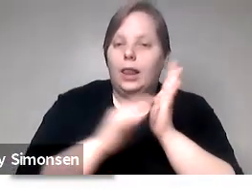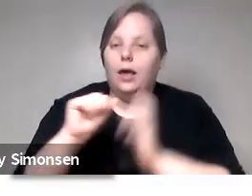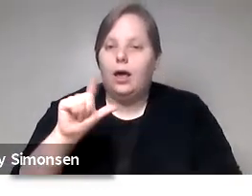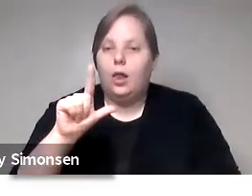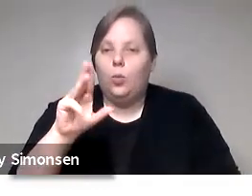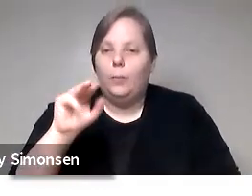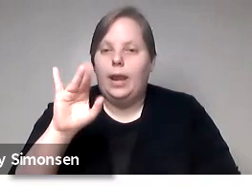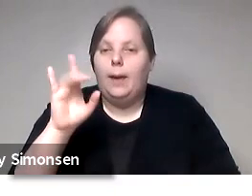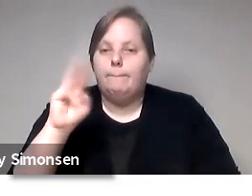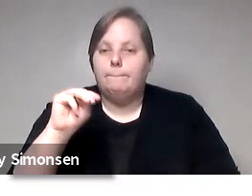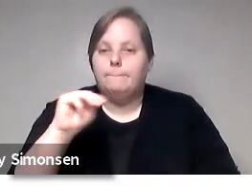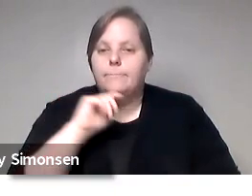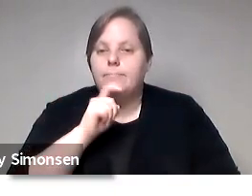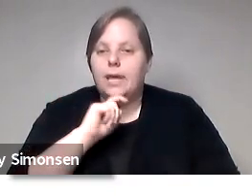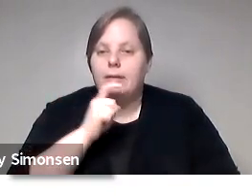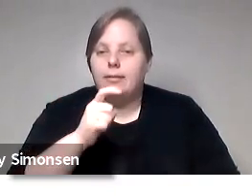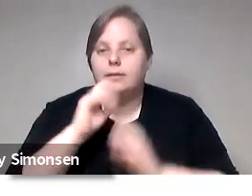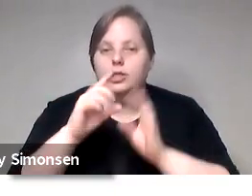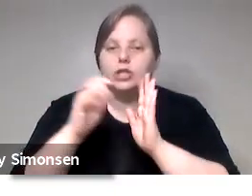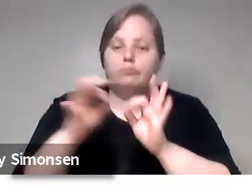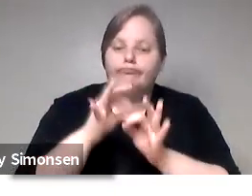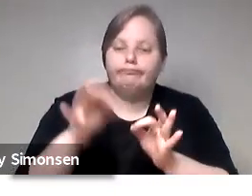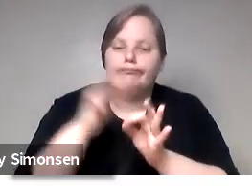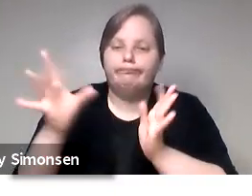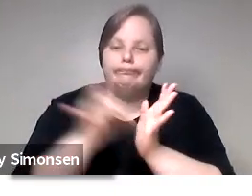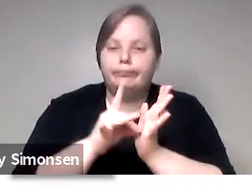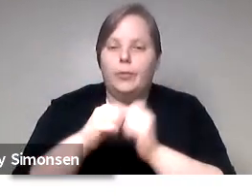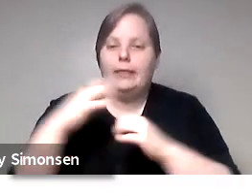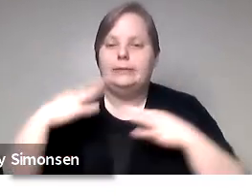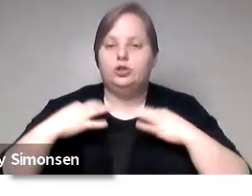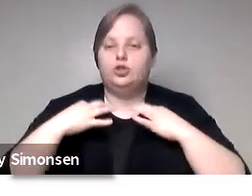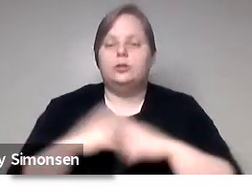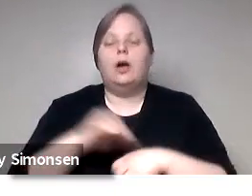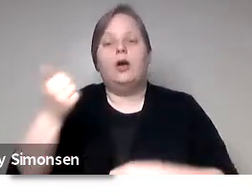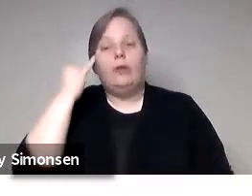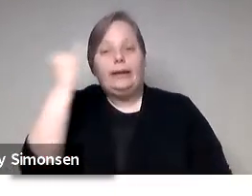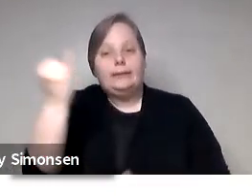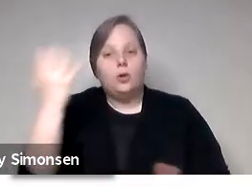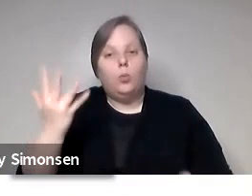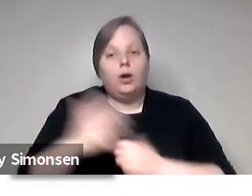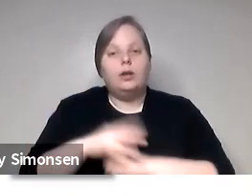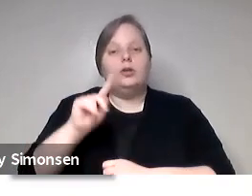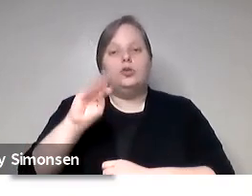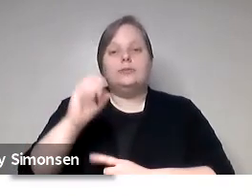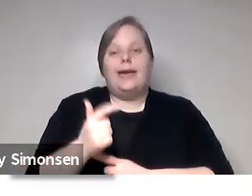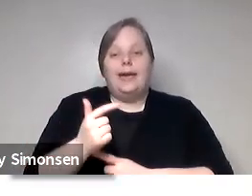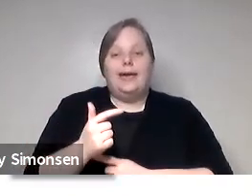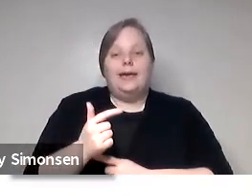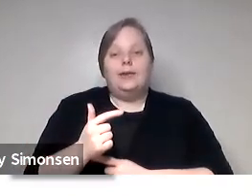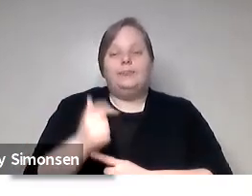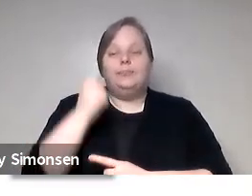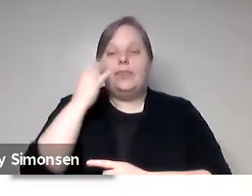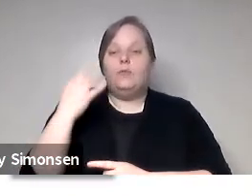is sewn into the tag of the t-shirt. Another idea for that is to cut your tags. If you have